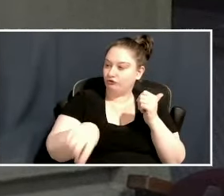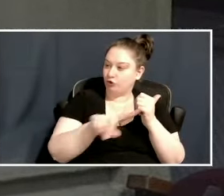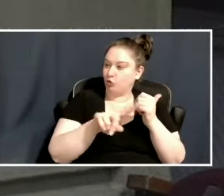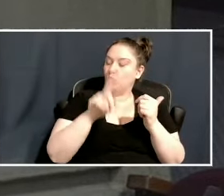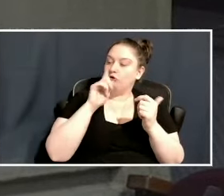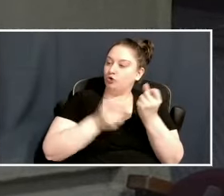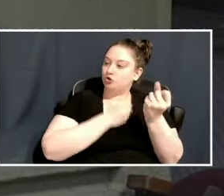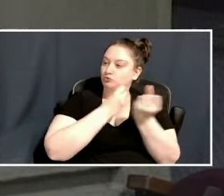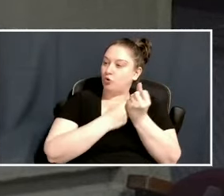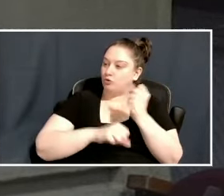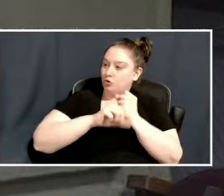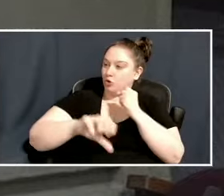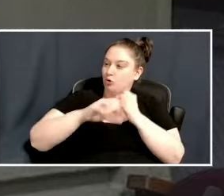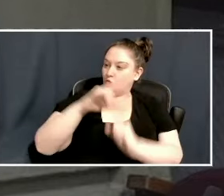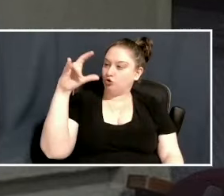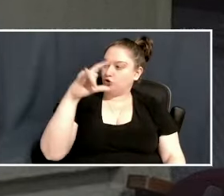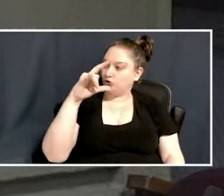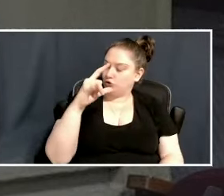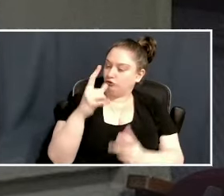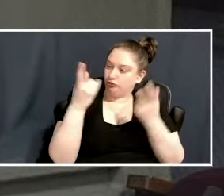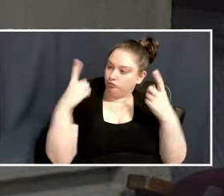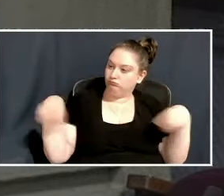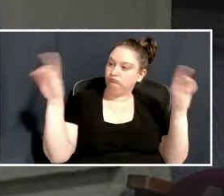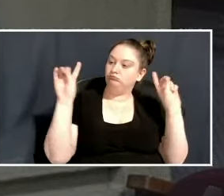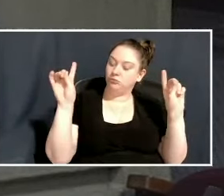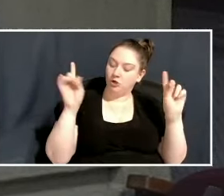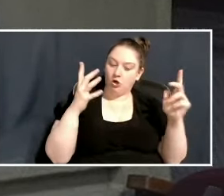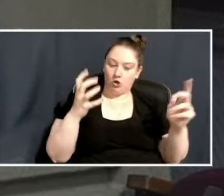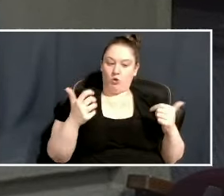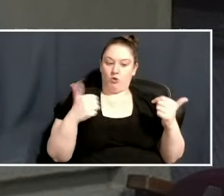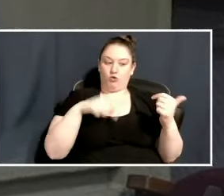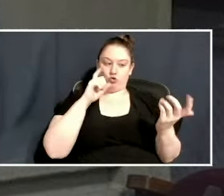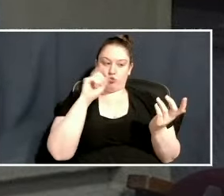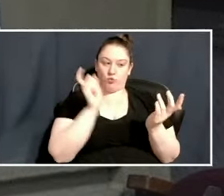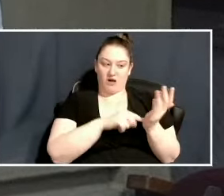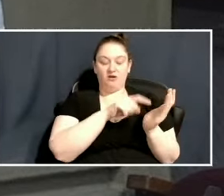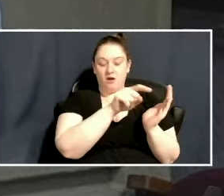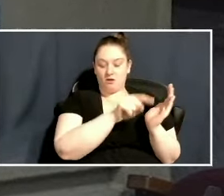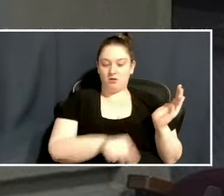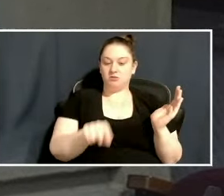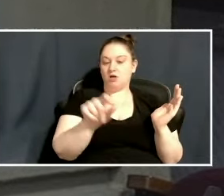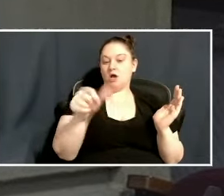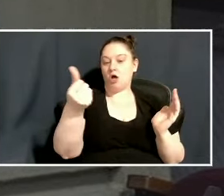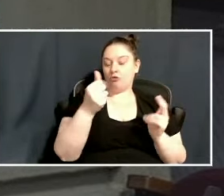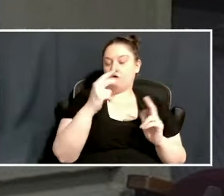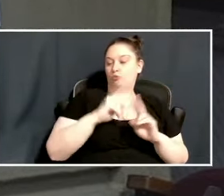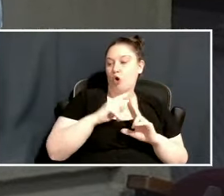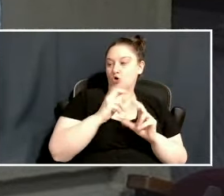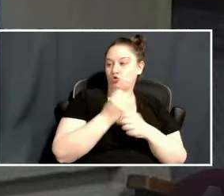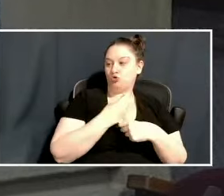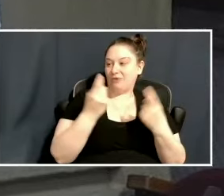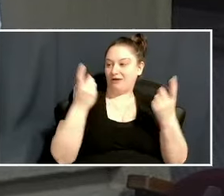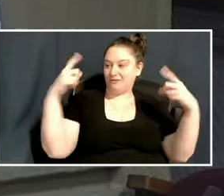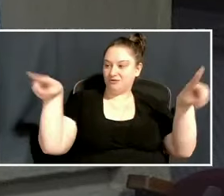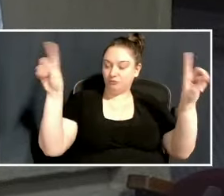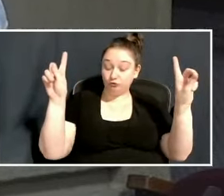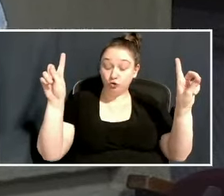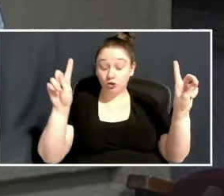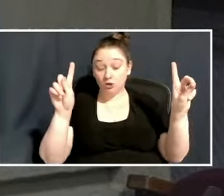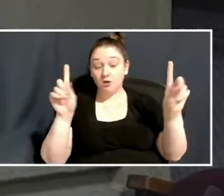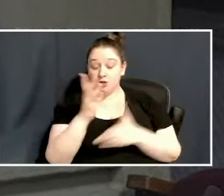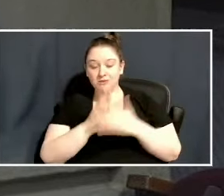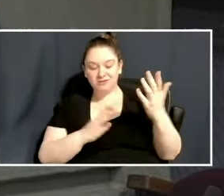Our organization at the Salem Chamber wishes to recognize some additional partners who helped this come to fruition, and some of these have